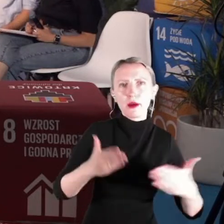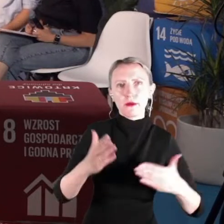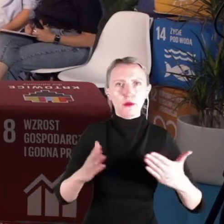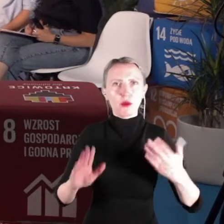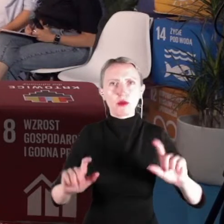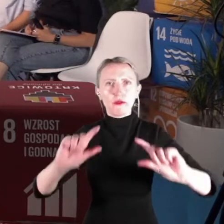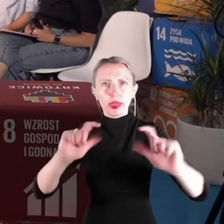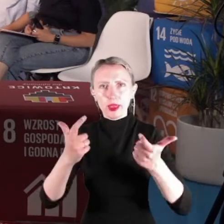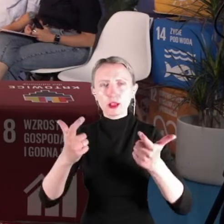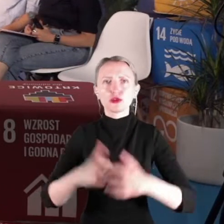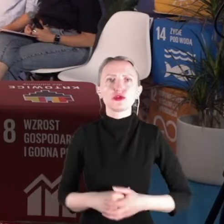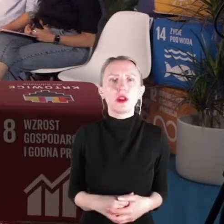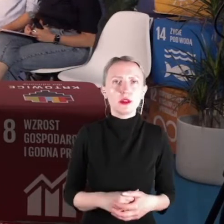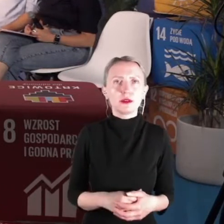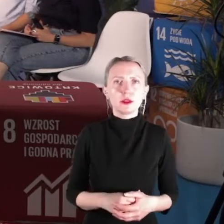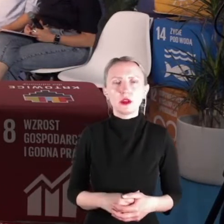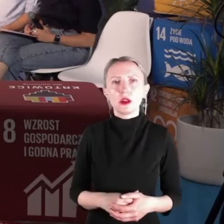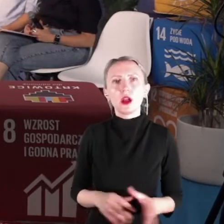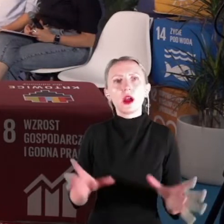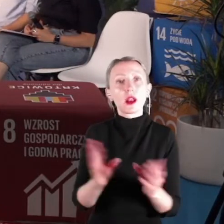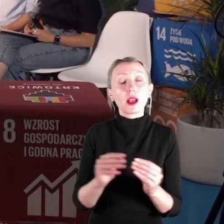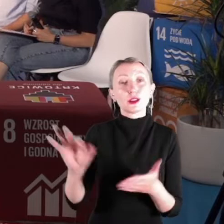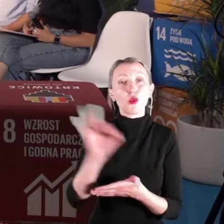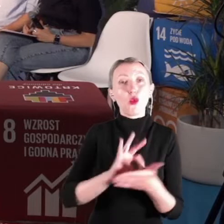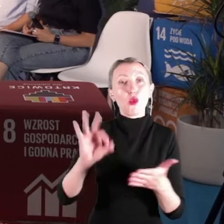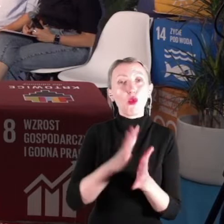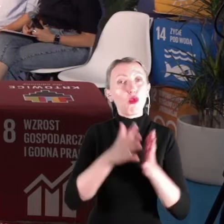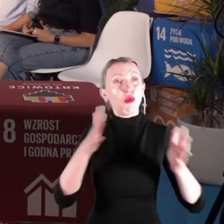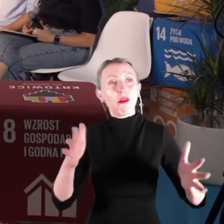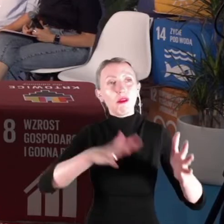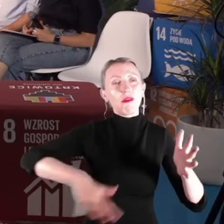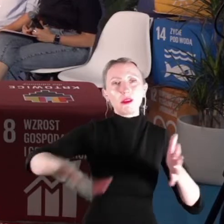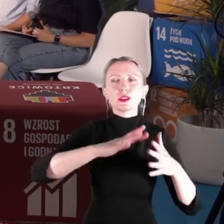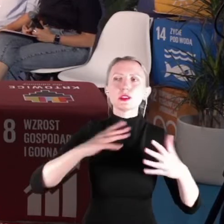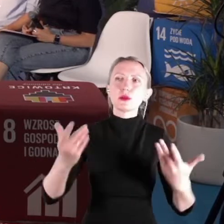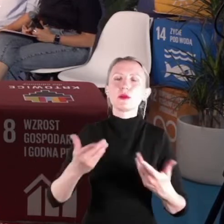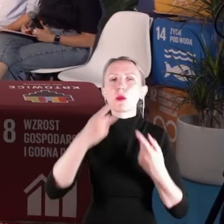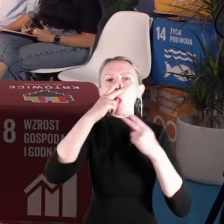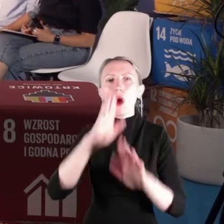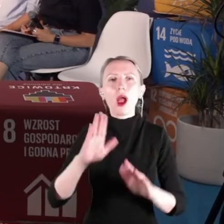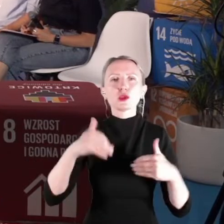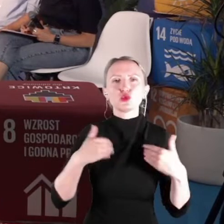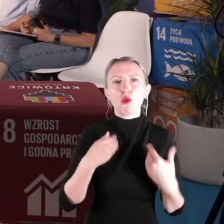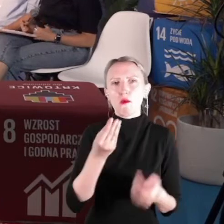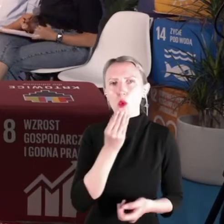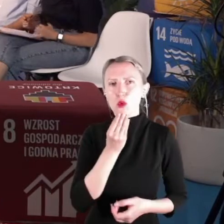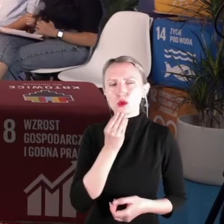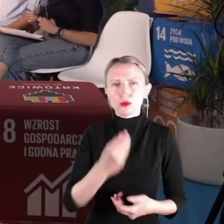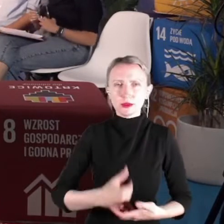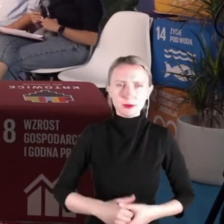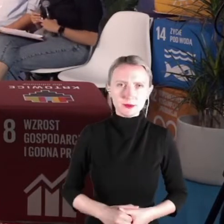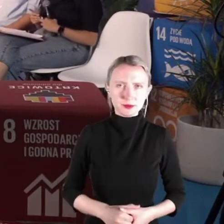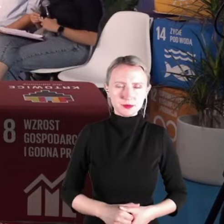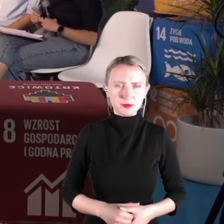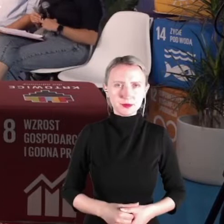Moravia's recycling industry, residencies for artists, chefs and others to foster cultural exchange, and finally, an open, multifunctional space